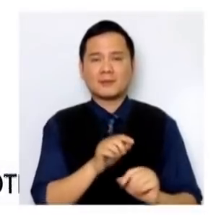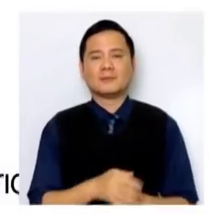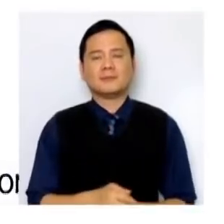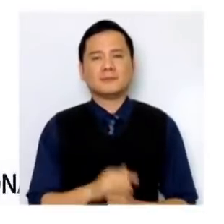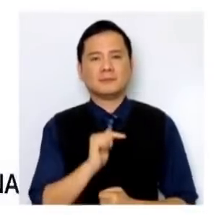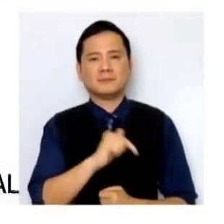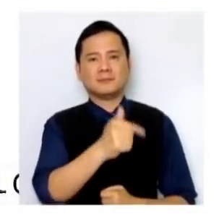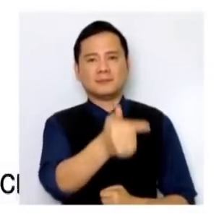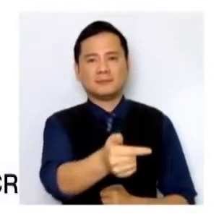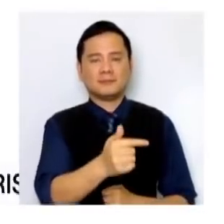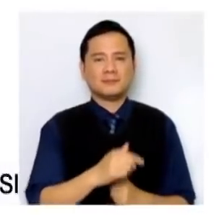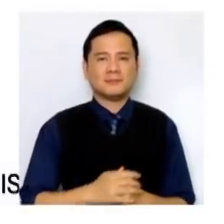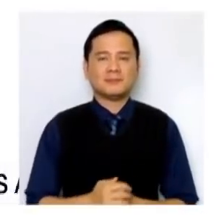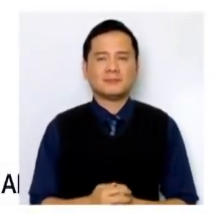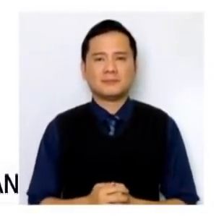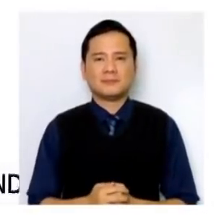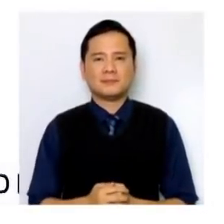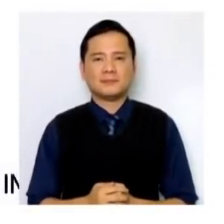ahead.